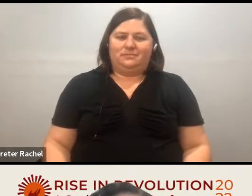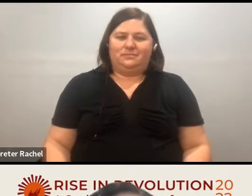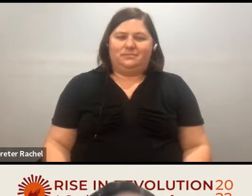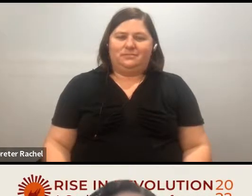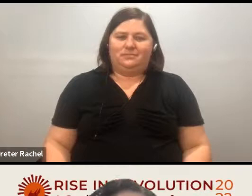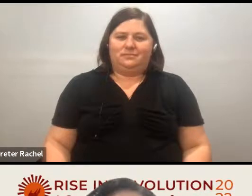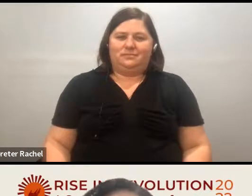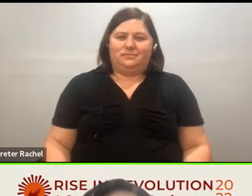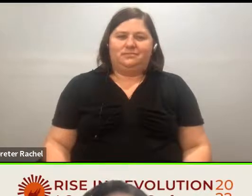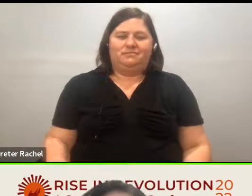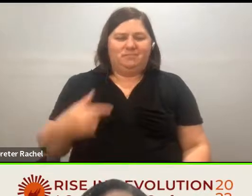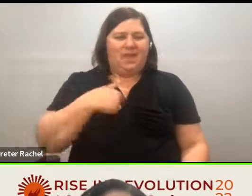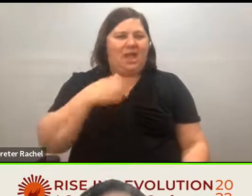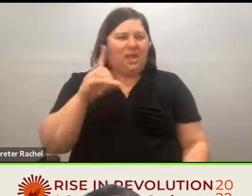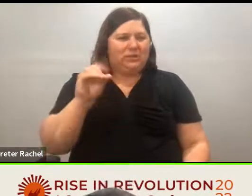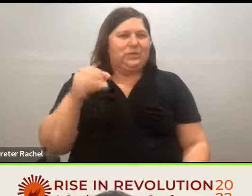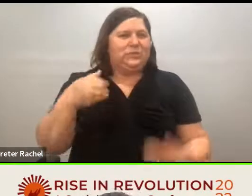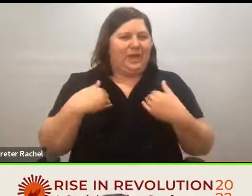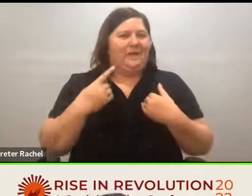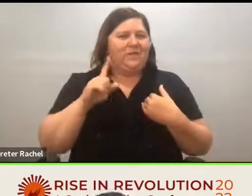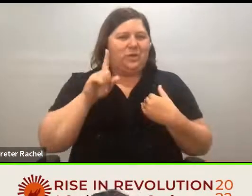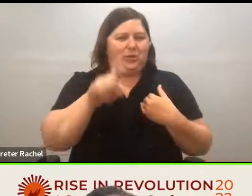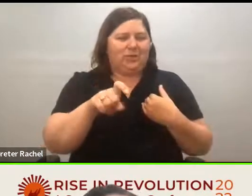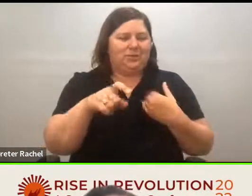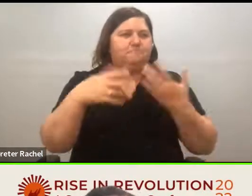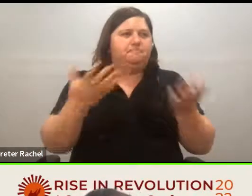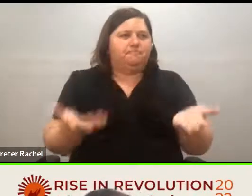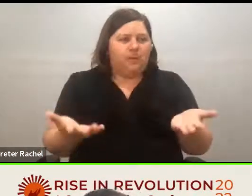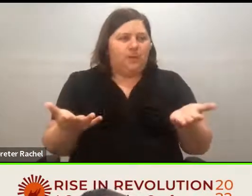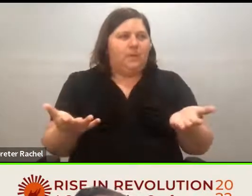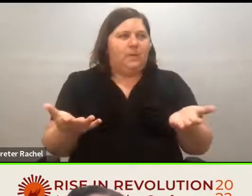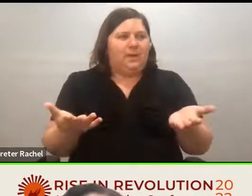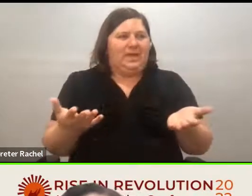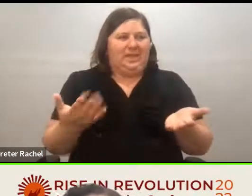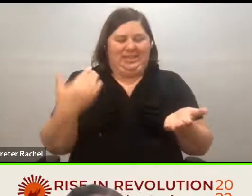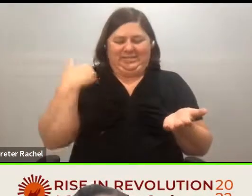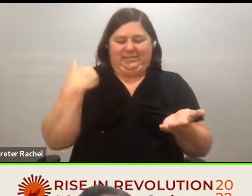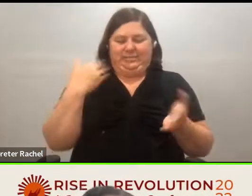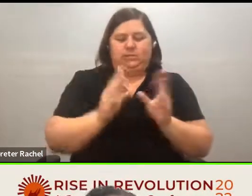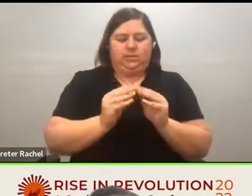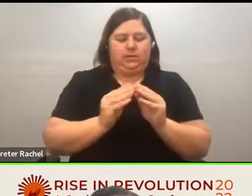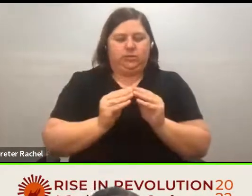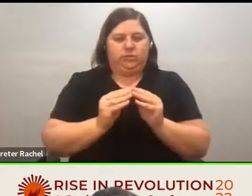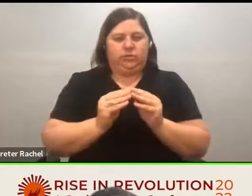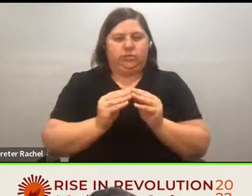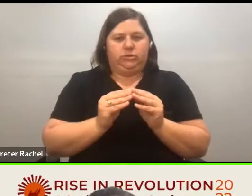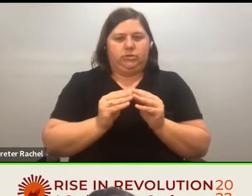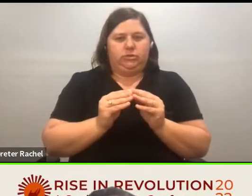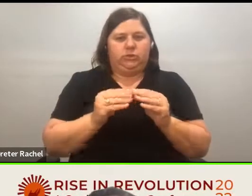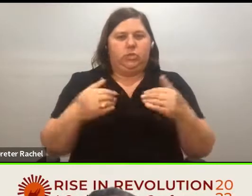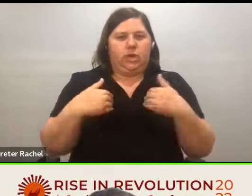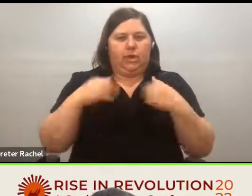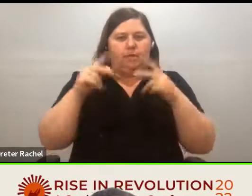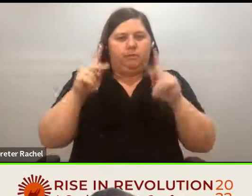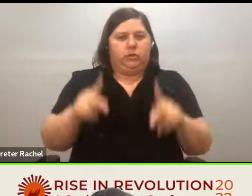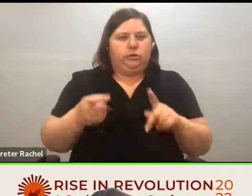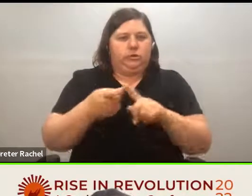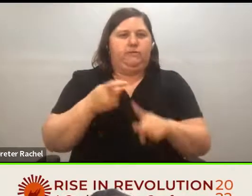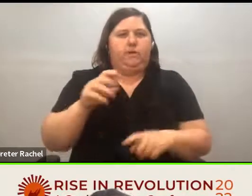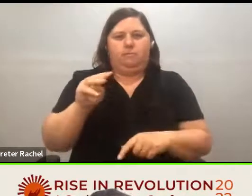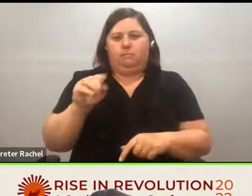I guess I have a question. So in the last session, we had a Marshallese